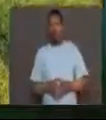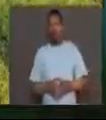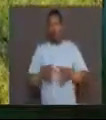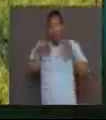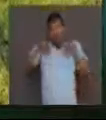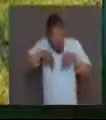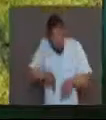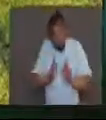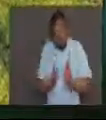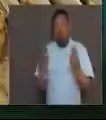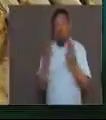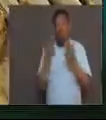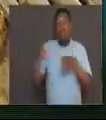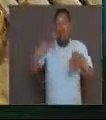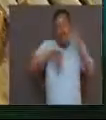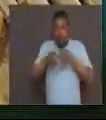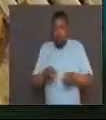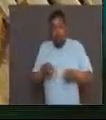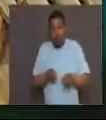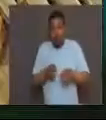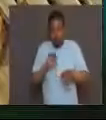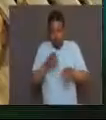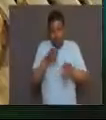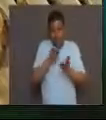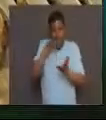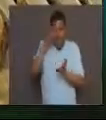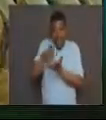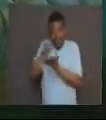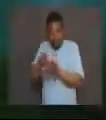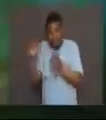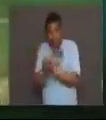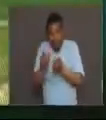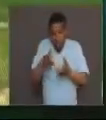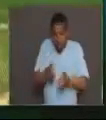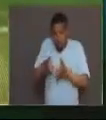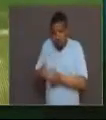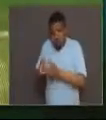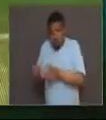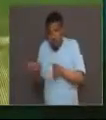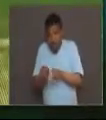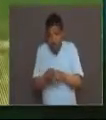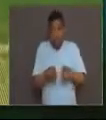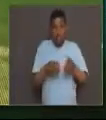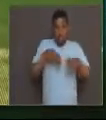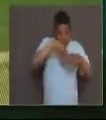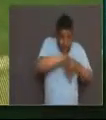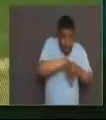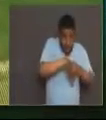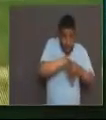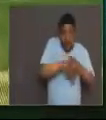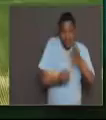Farmers use chemicals like pesticides and fertilizers to increase